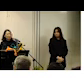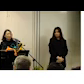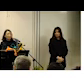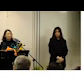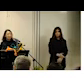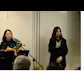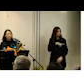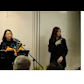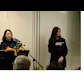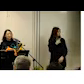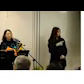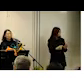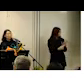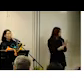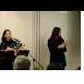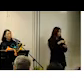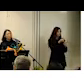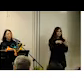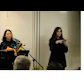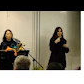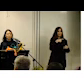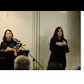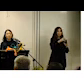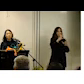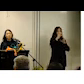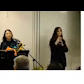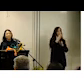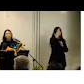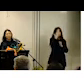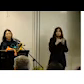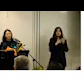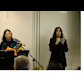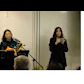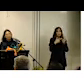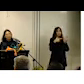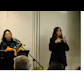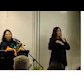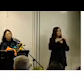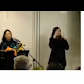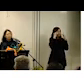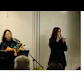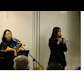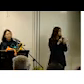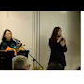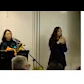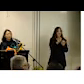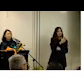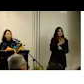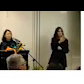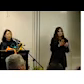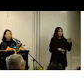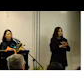Why should we care about epilepsy? Because it's the second most burdensome neurological condition after dementia, with an estimated